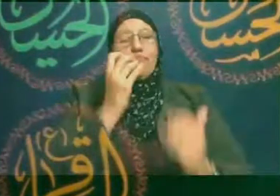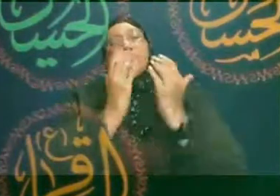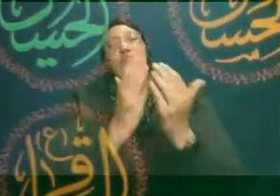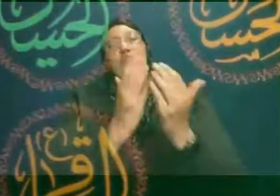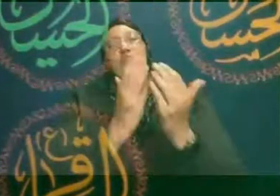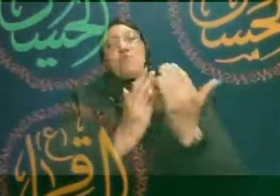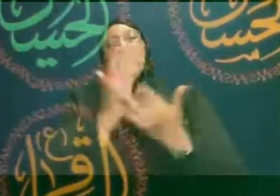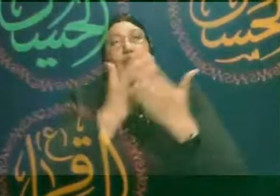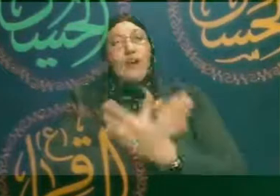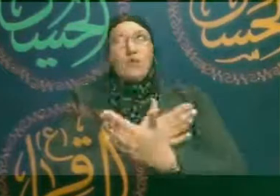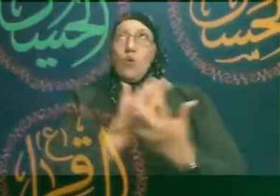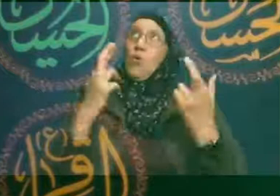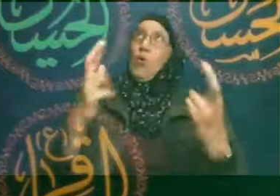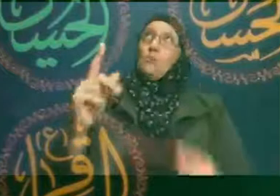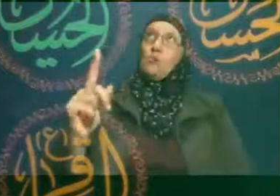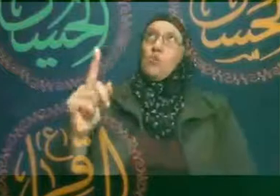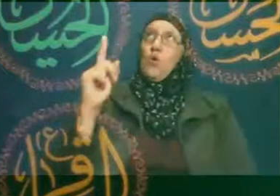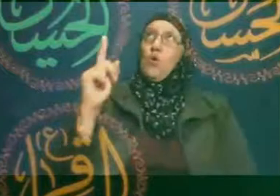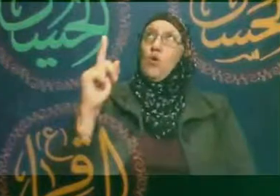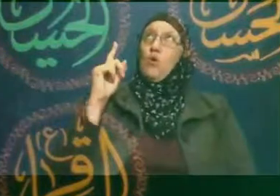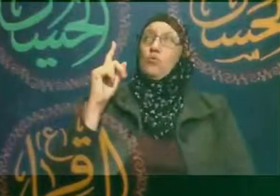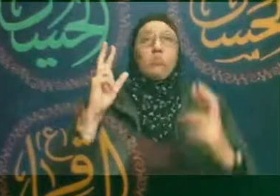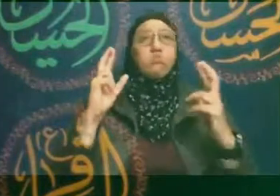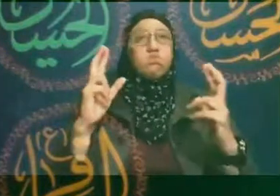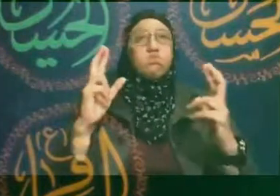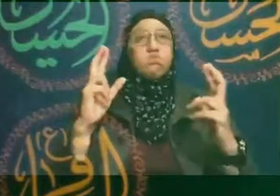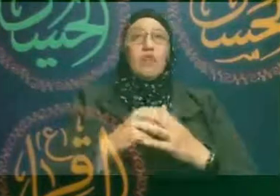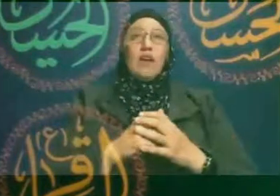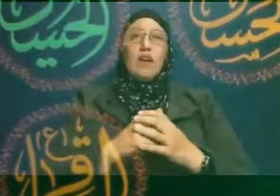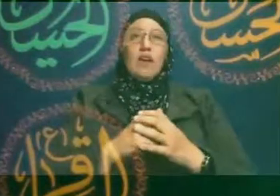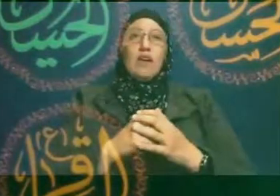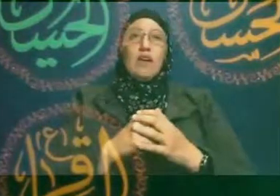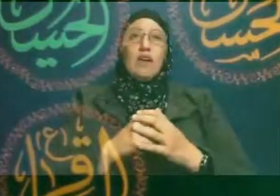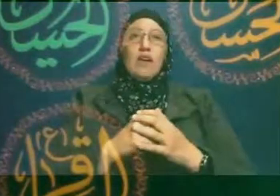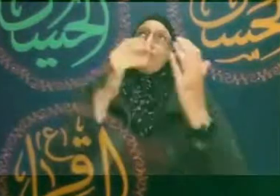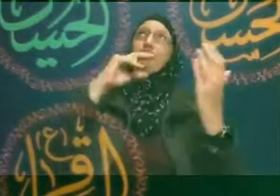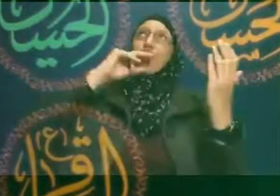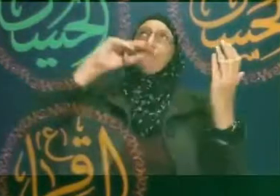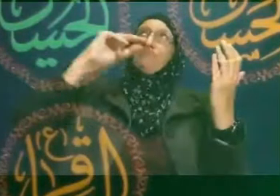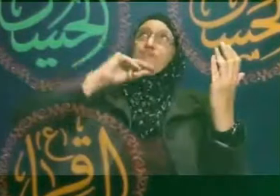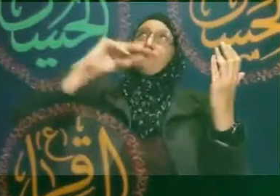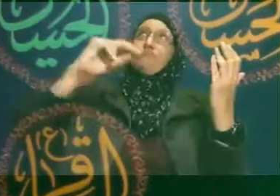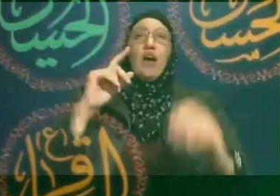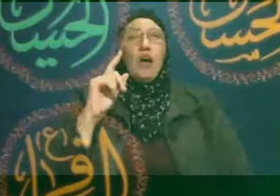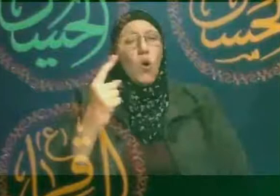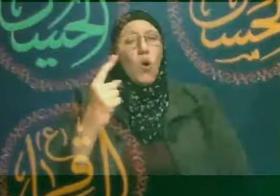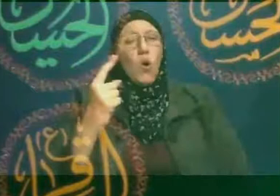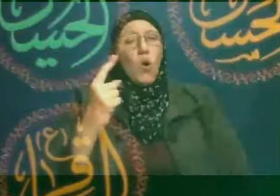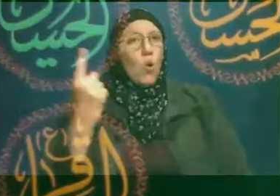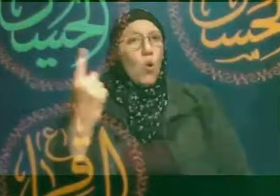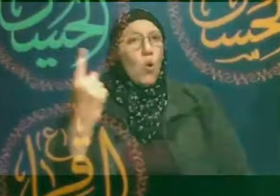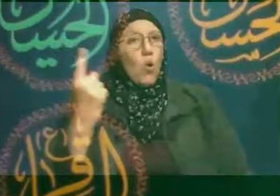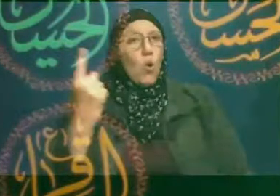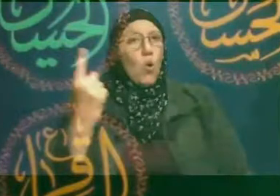talk to God in the words of Ma'sumin alayhi salam. For those who unfortunately have not learned Arabic